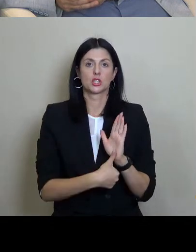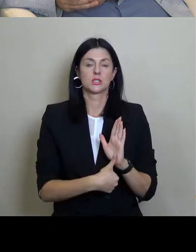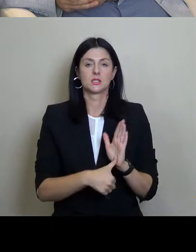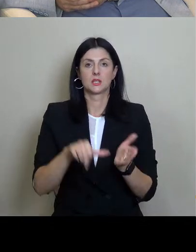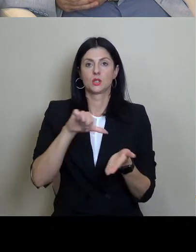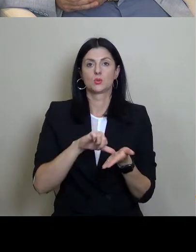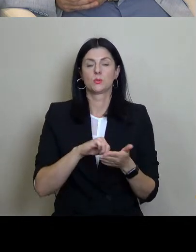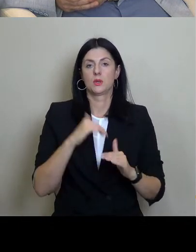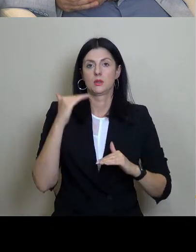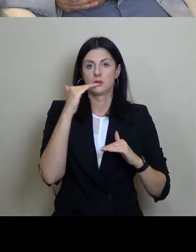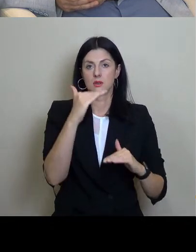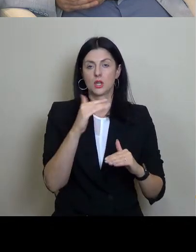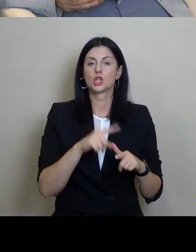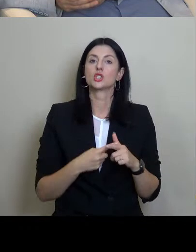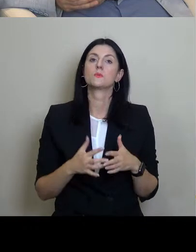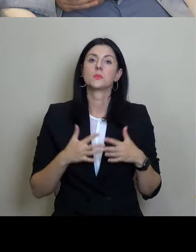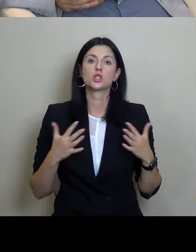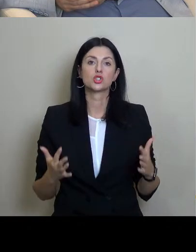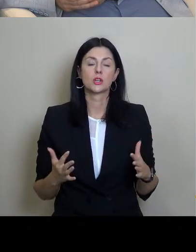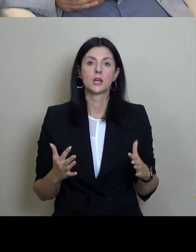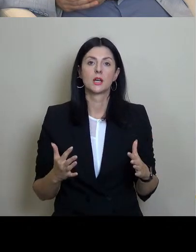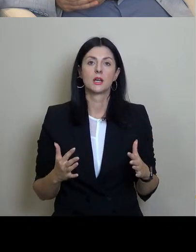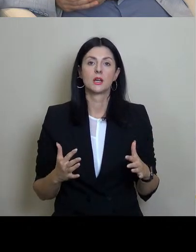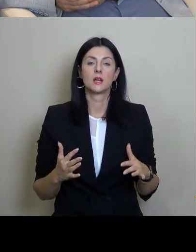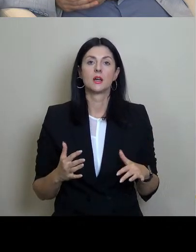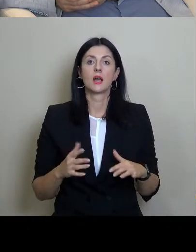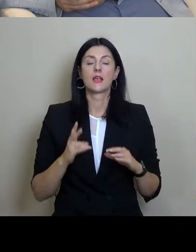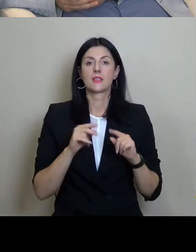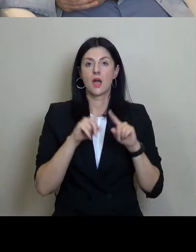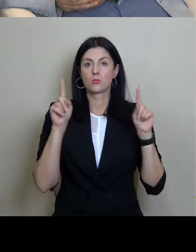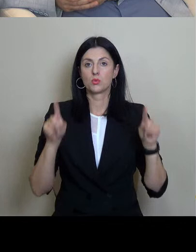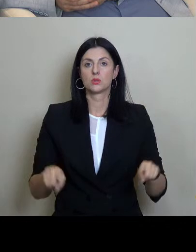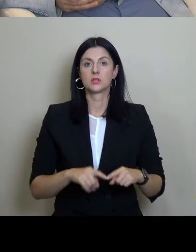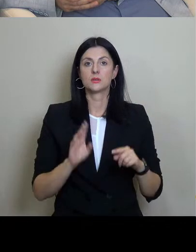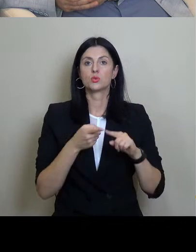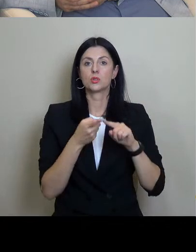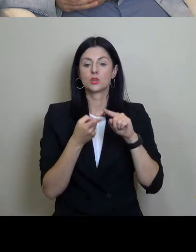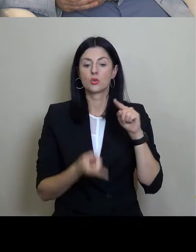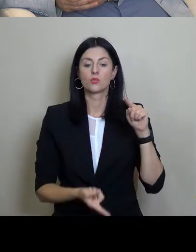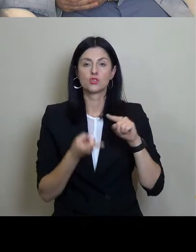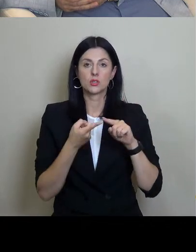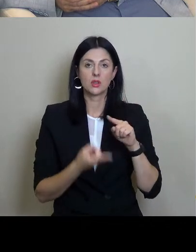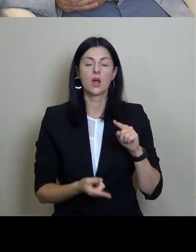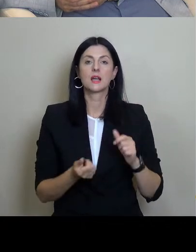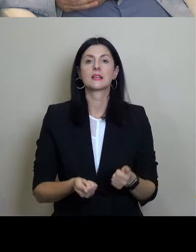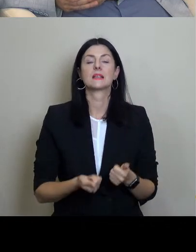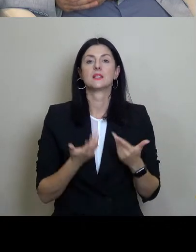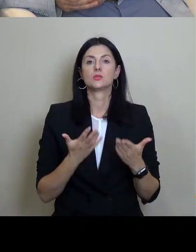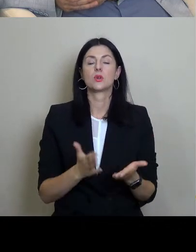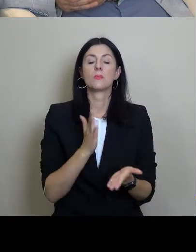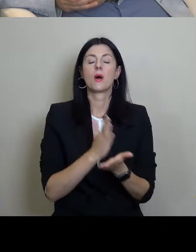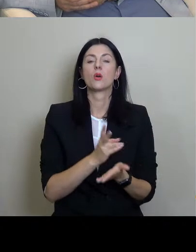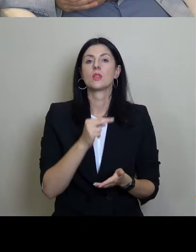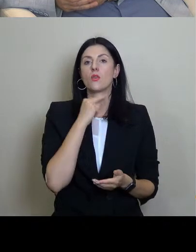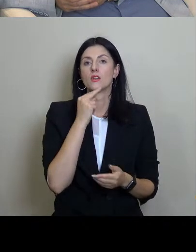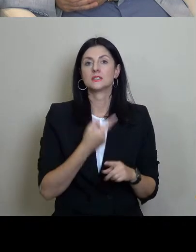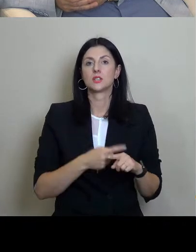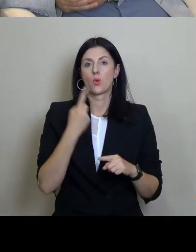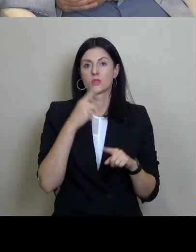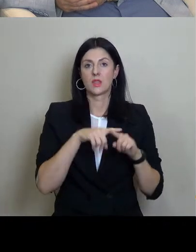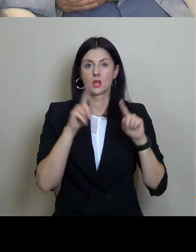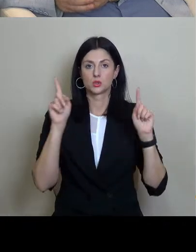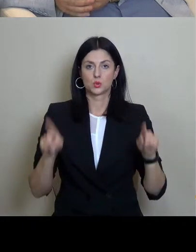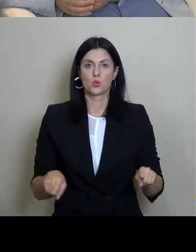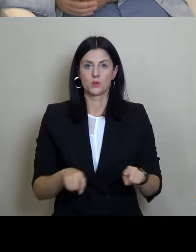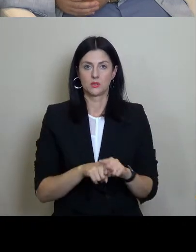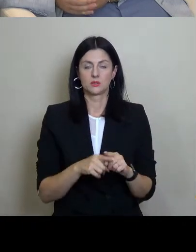6 entities could fit into the ballot. The length of the ballot will determine on the number.